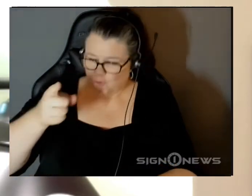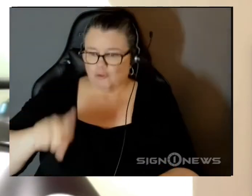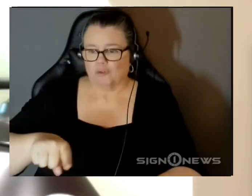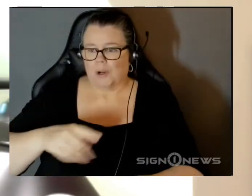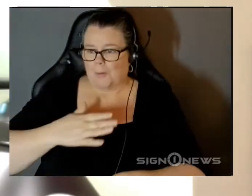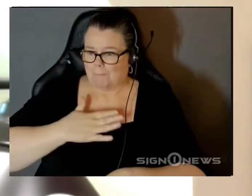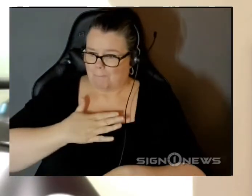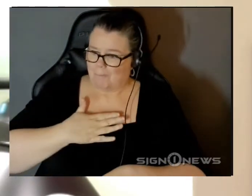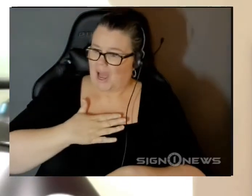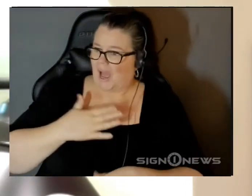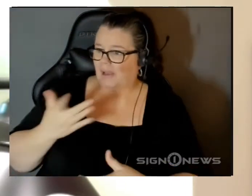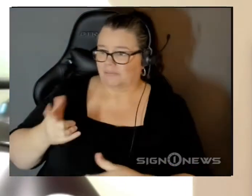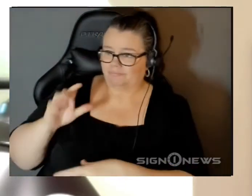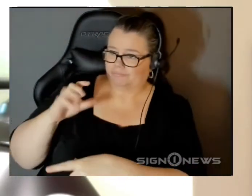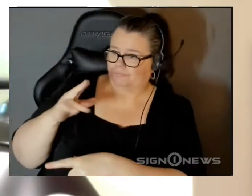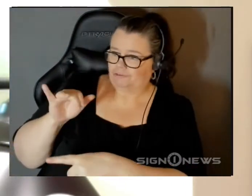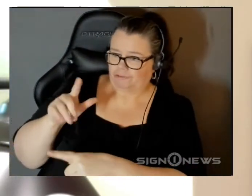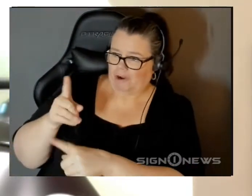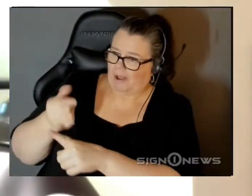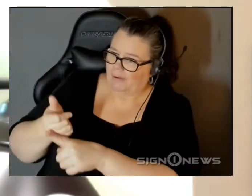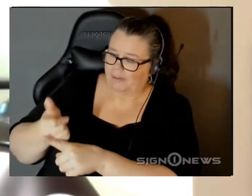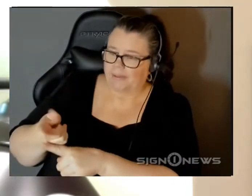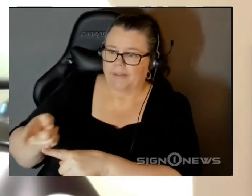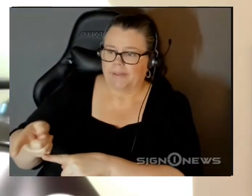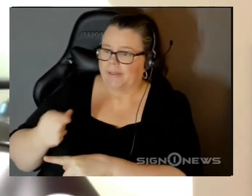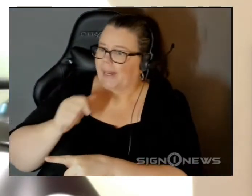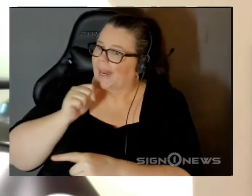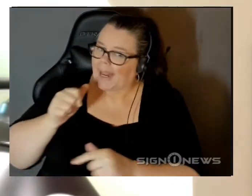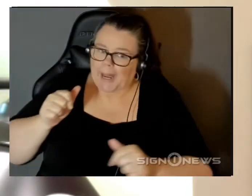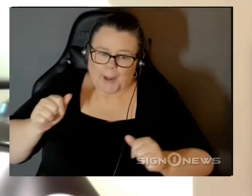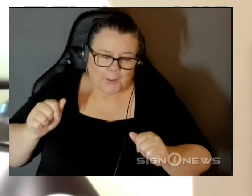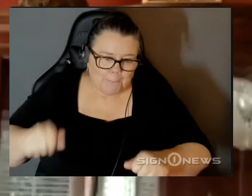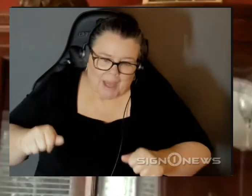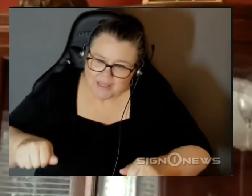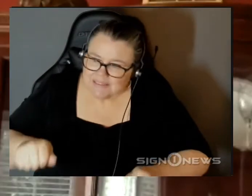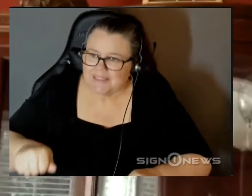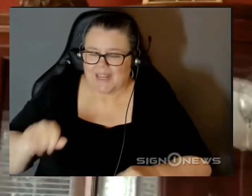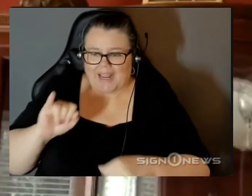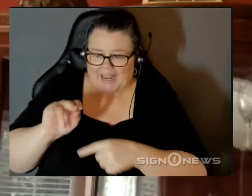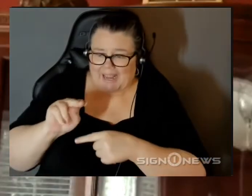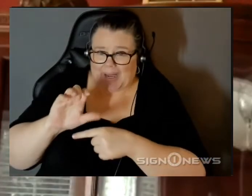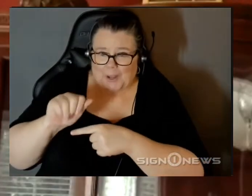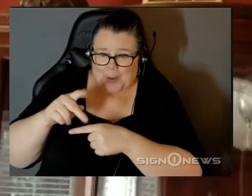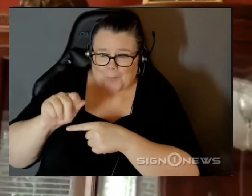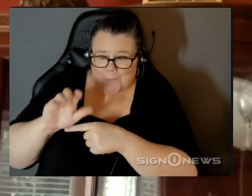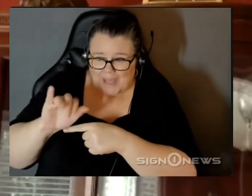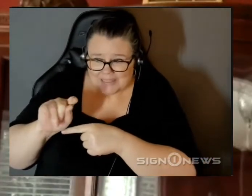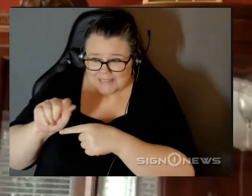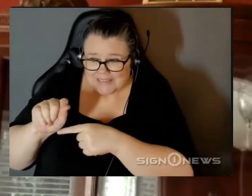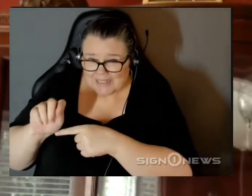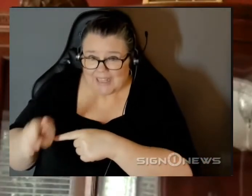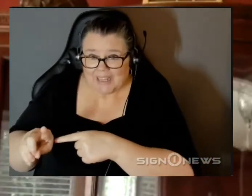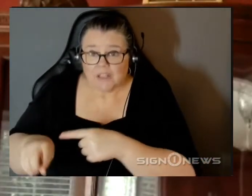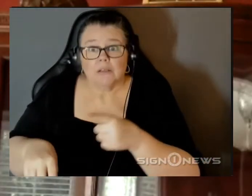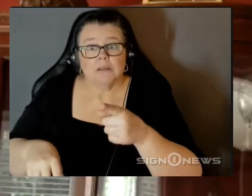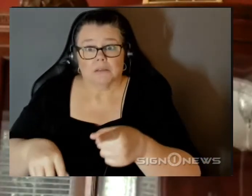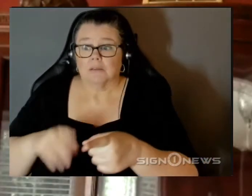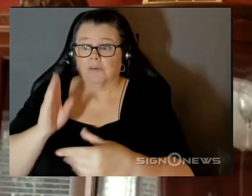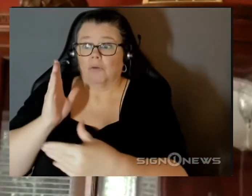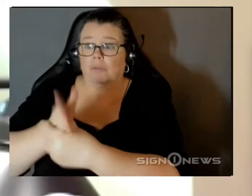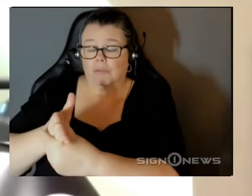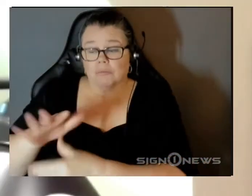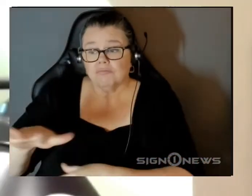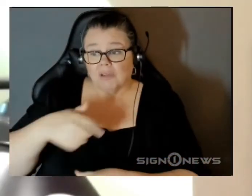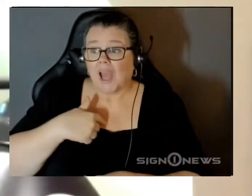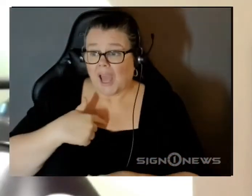incapacitated, incompetent, and incapable of making decisions? All right, so I can answer that, and the answer is yes.